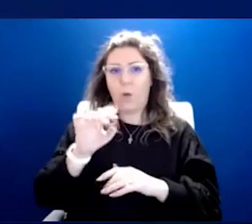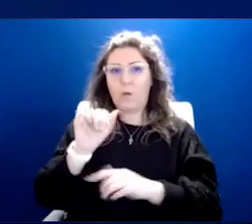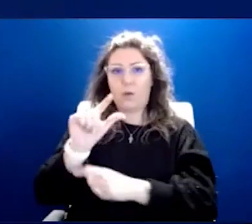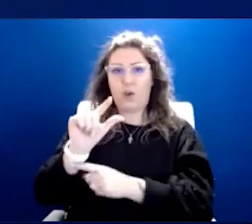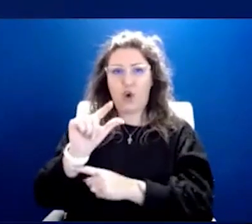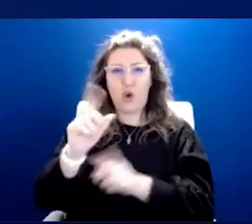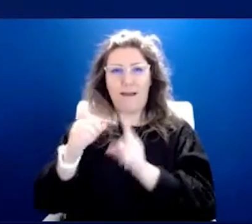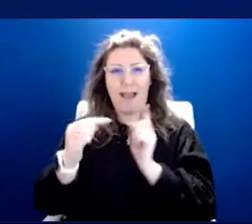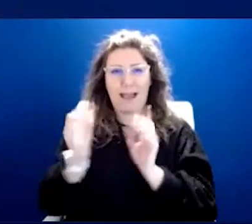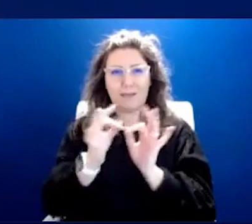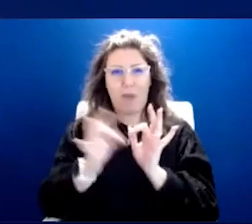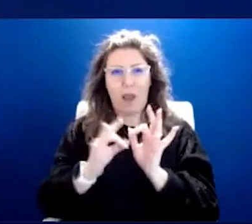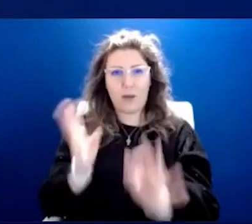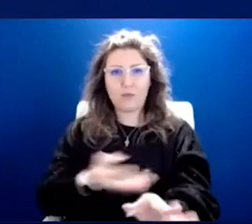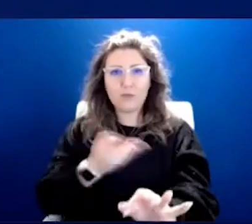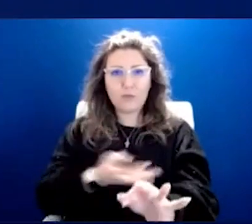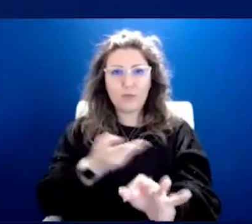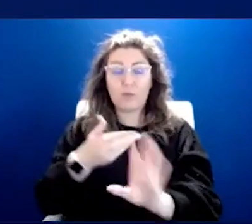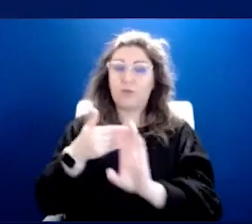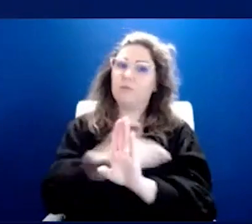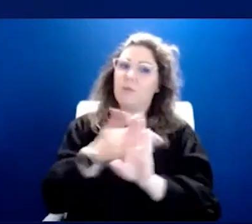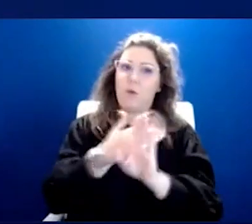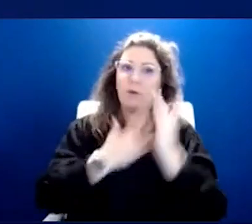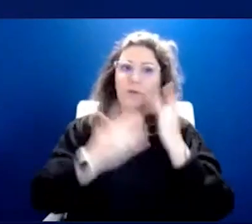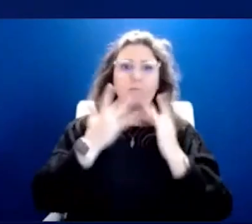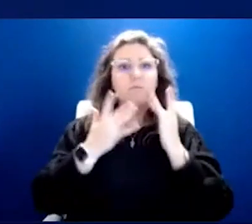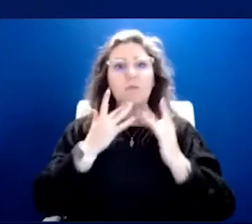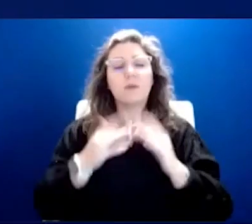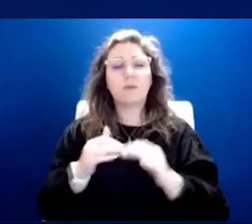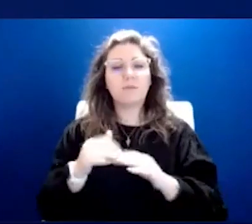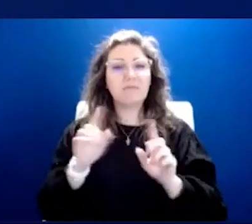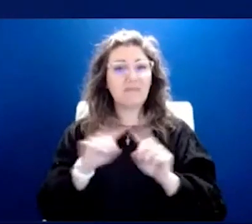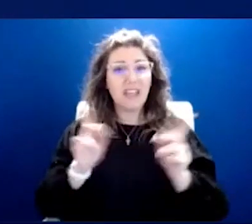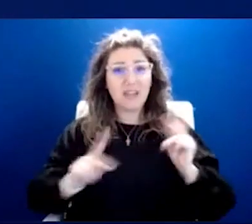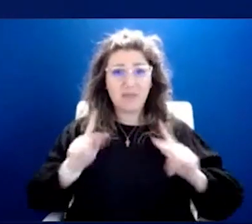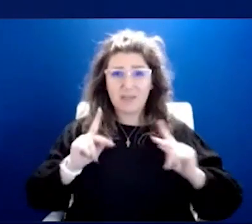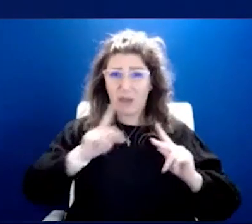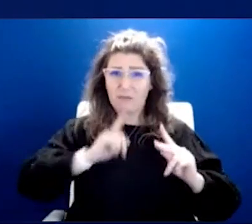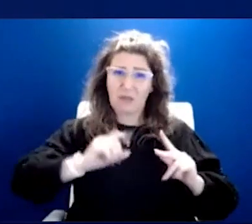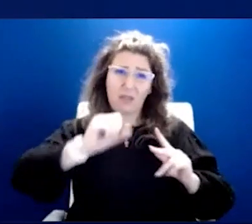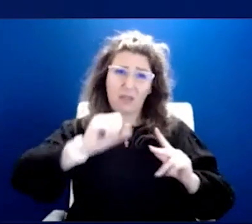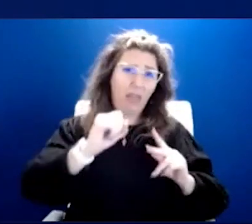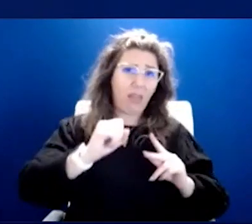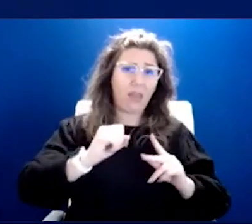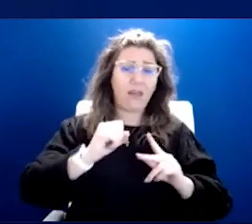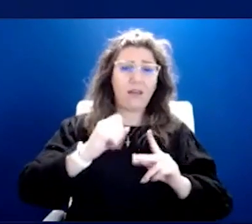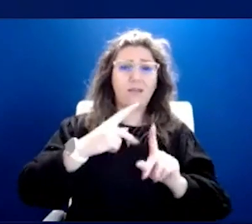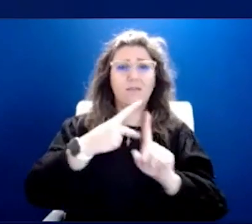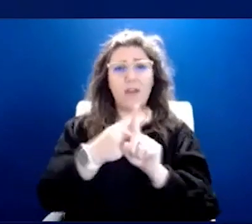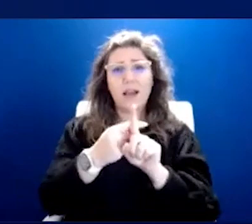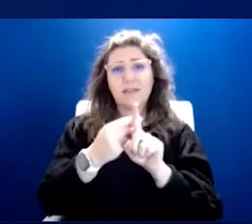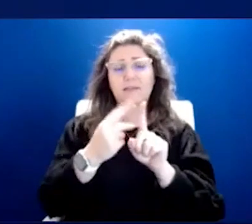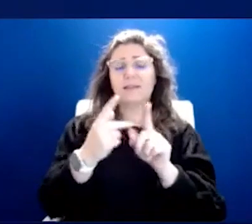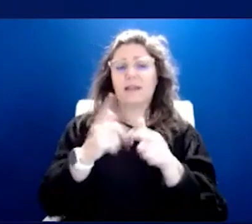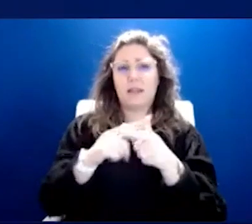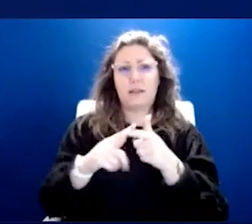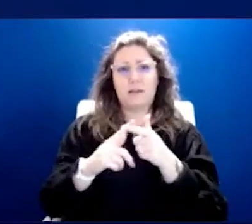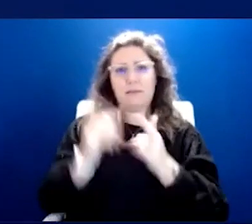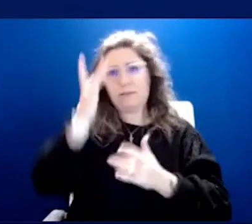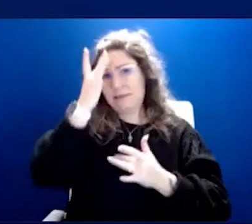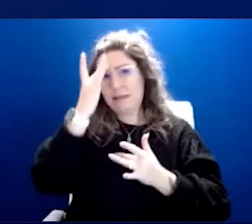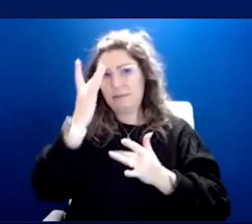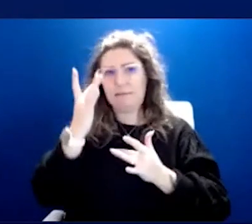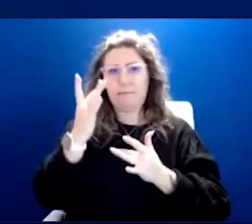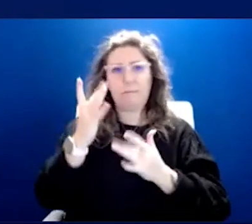before our latest shortage on those. But they'd have people who are very anti-vaccine, and then they'd get sick with COVID and want to come in and get a monoclonal